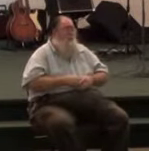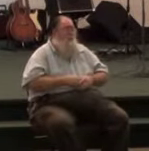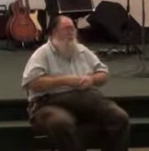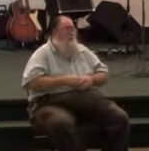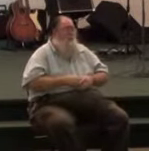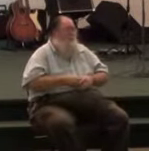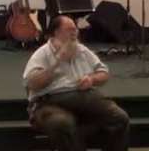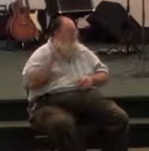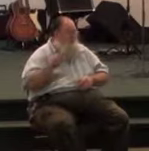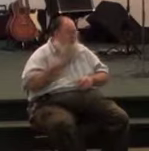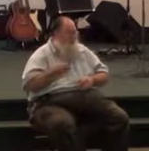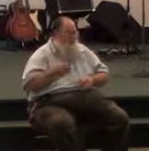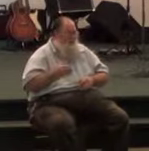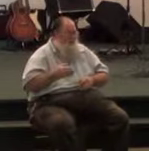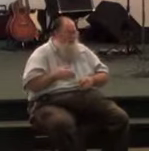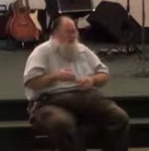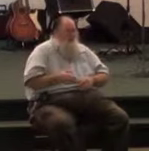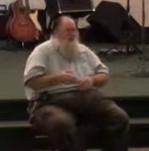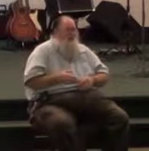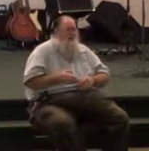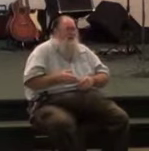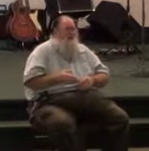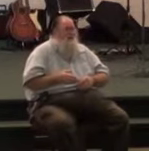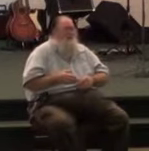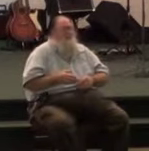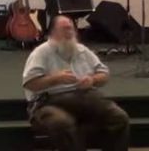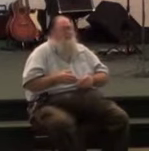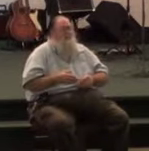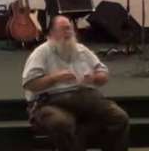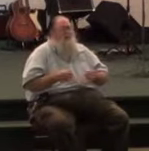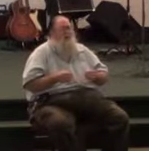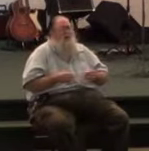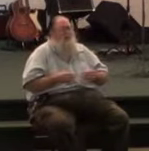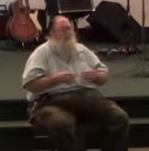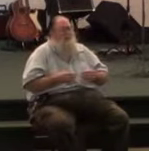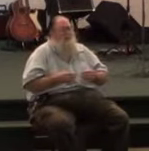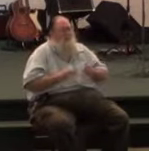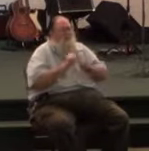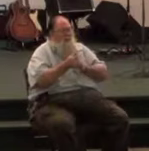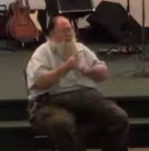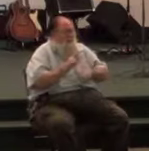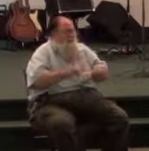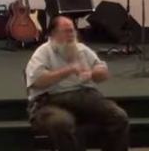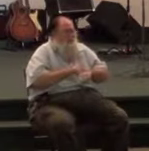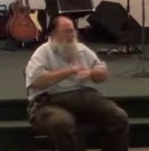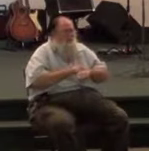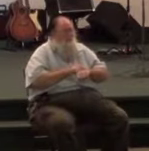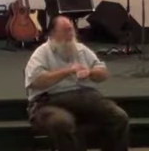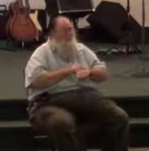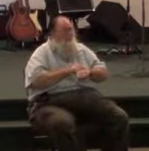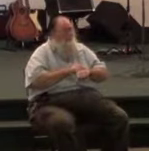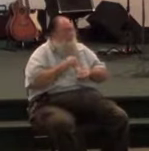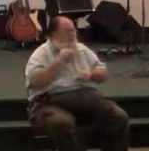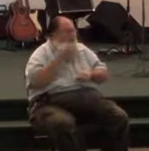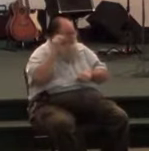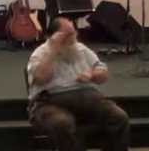Don't ever pass up a time to mentor somebody, to grow them. That's Roger's heartbeat with Powerhouse, is to